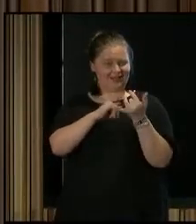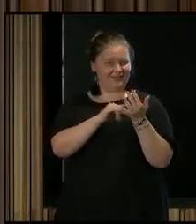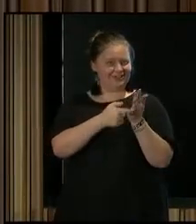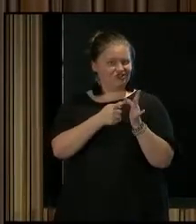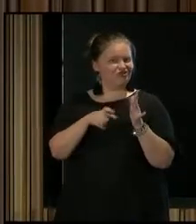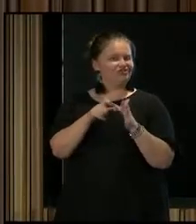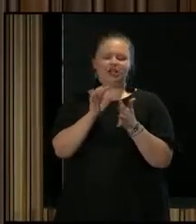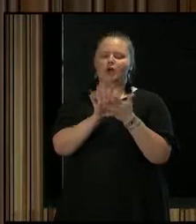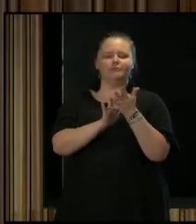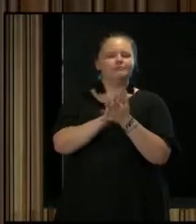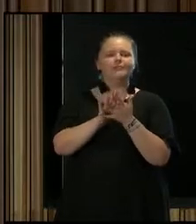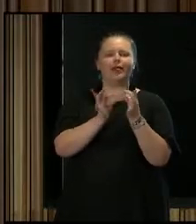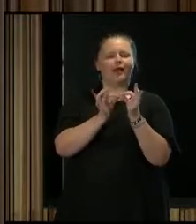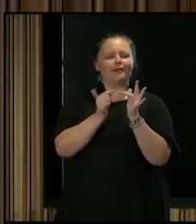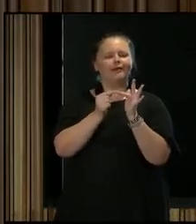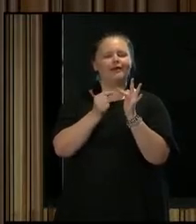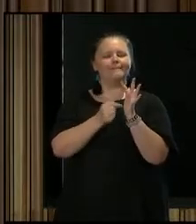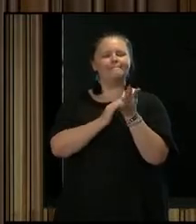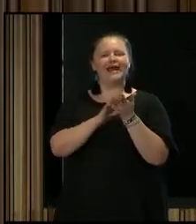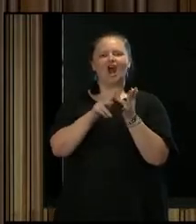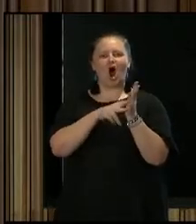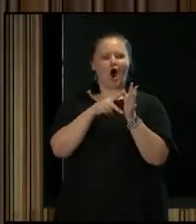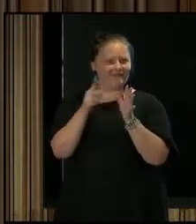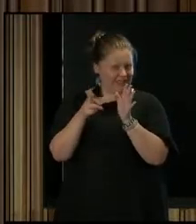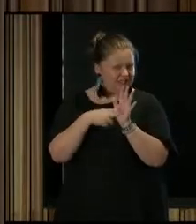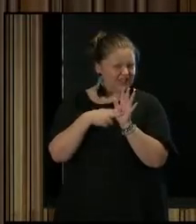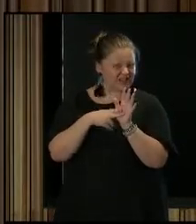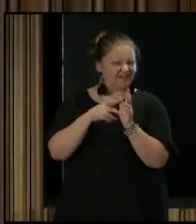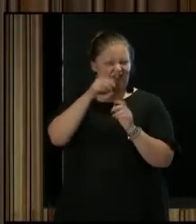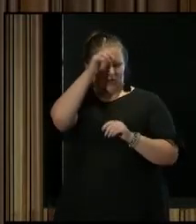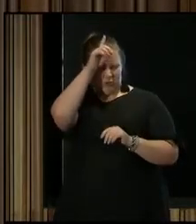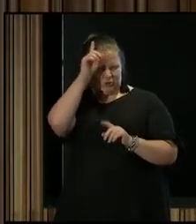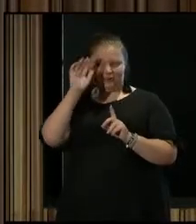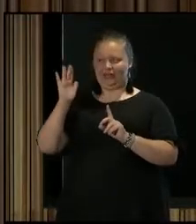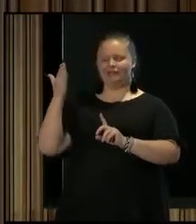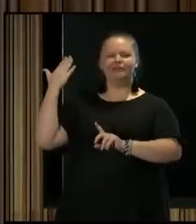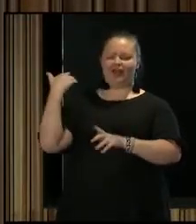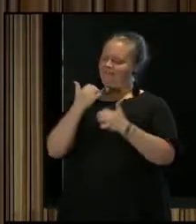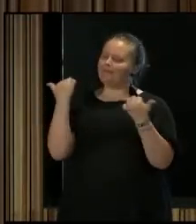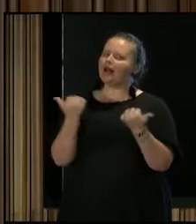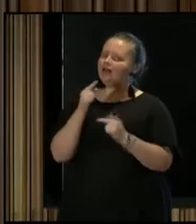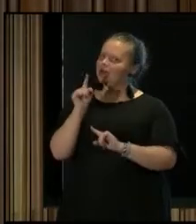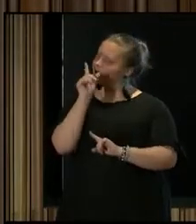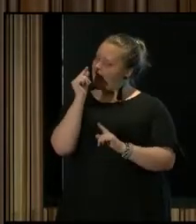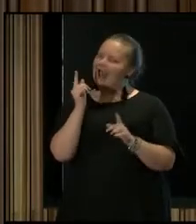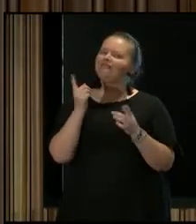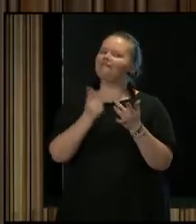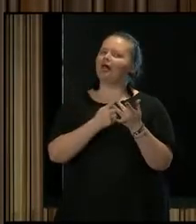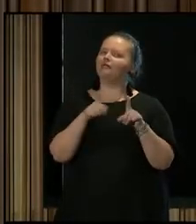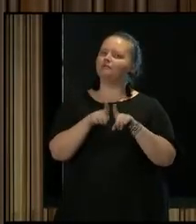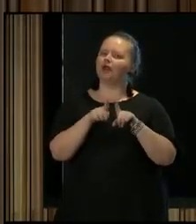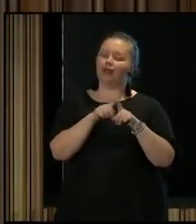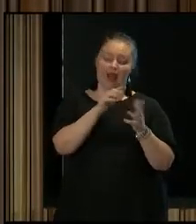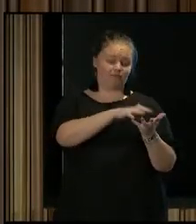of Beethoven, although we have enough sonatas to please the most exacting piano teacher. Our comprehensive